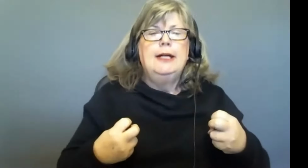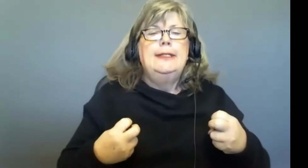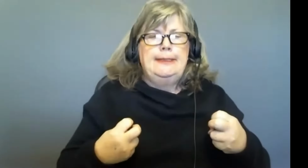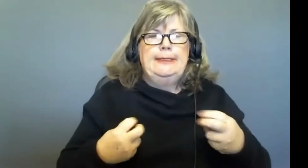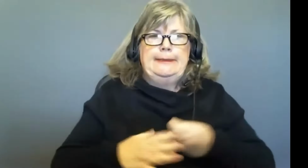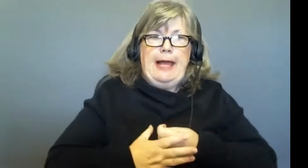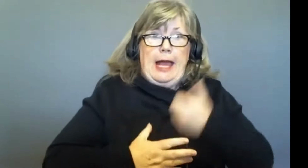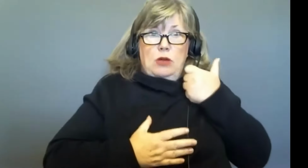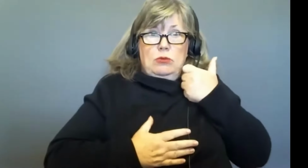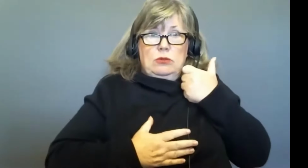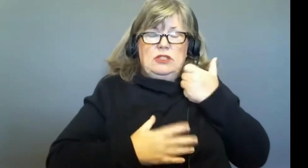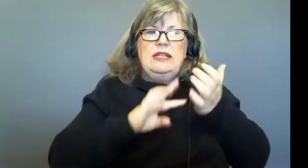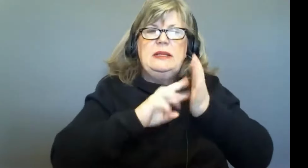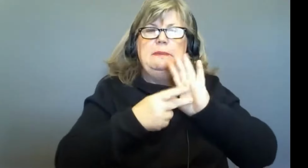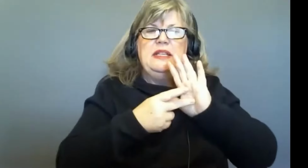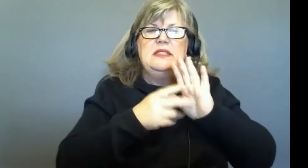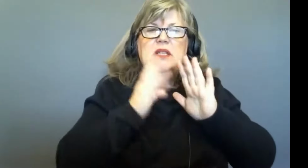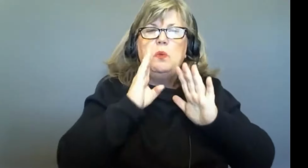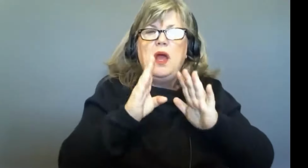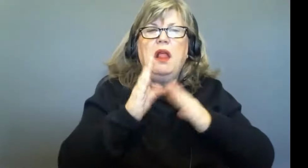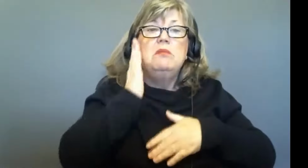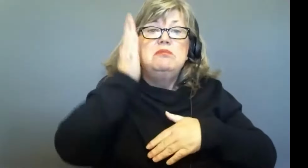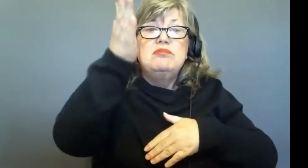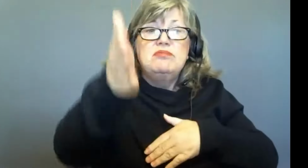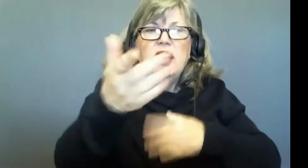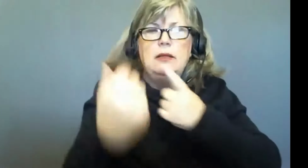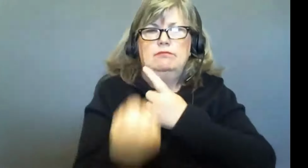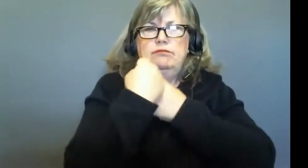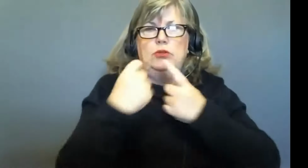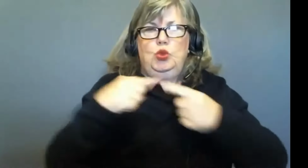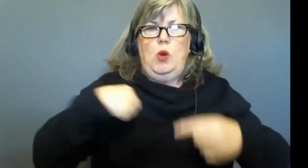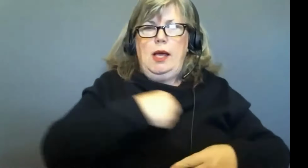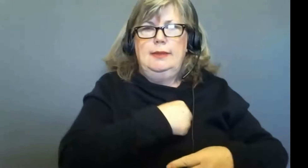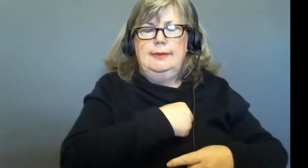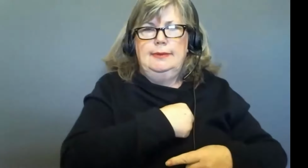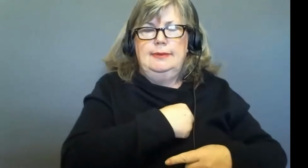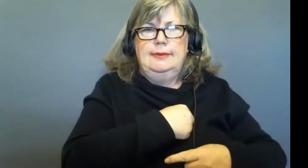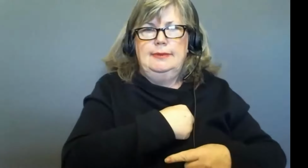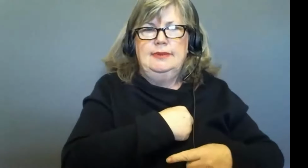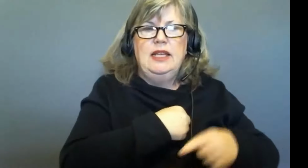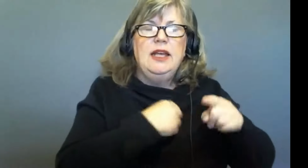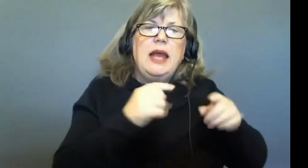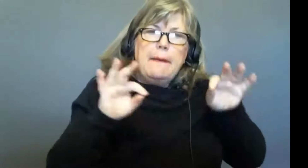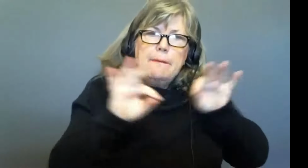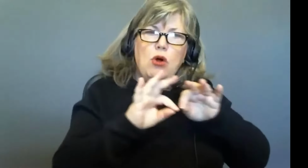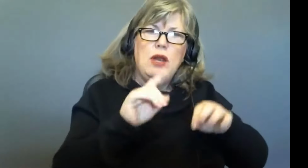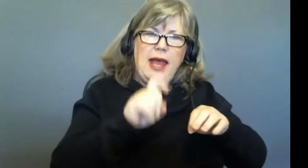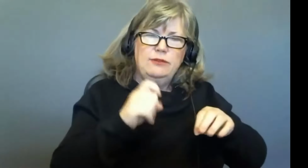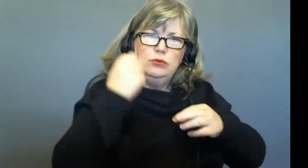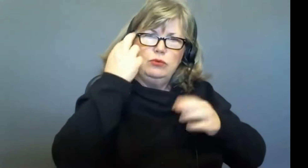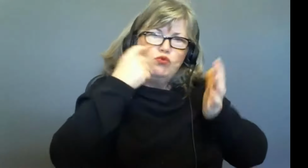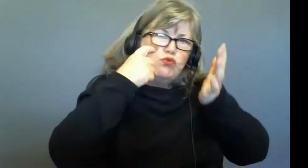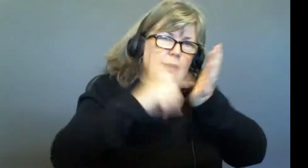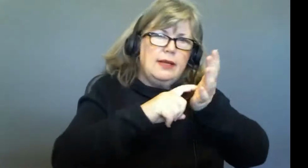impact on older persons because of COVID-19. You need to be able to recognize the ageism in